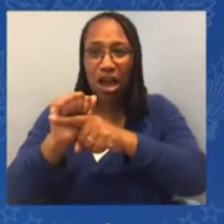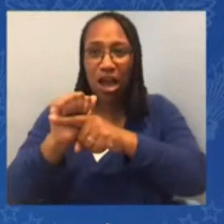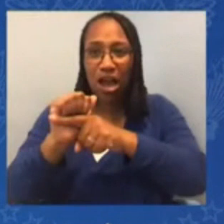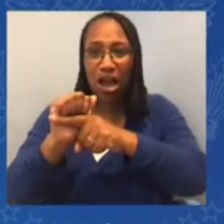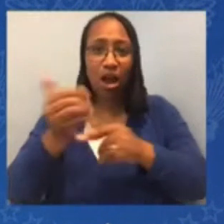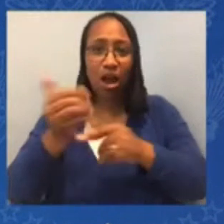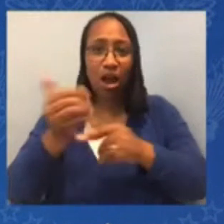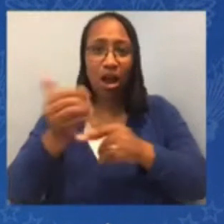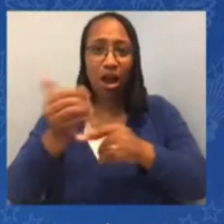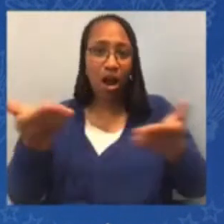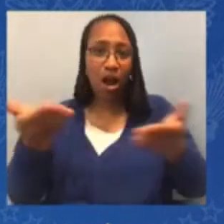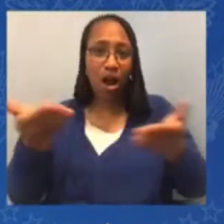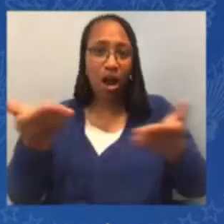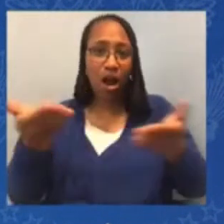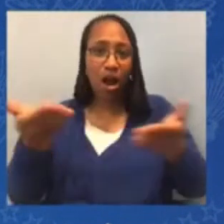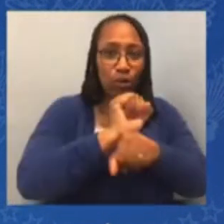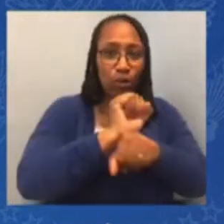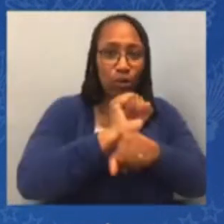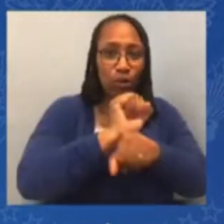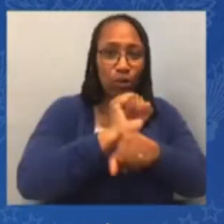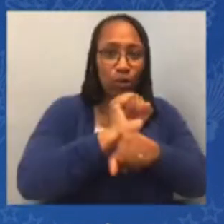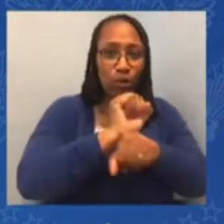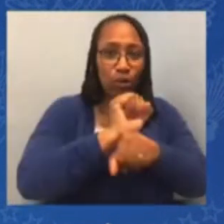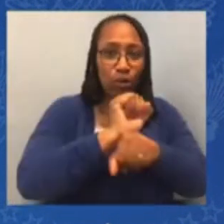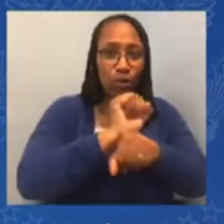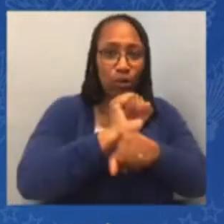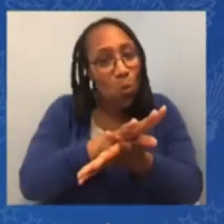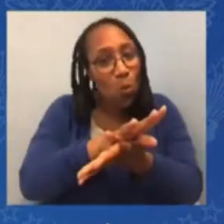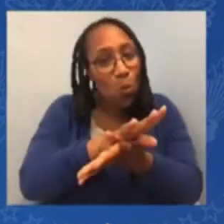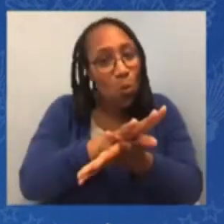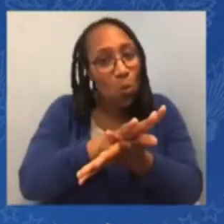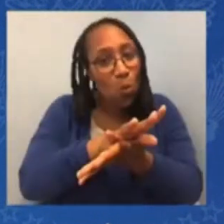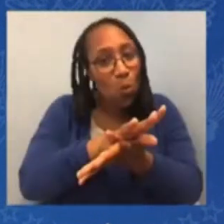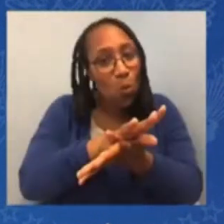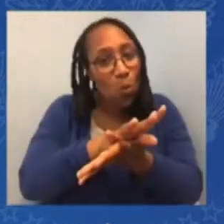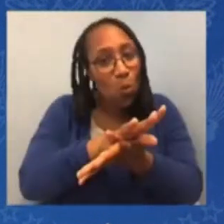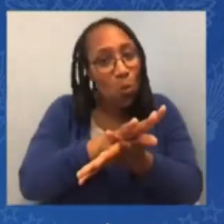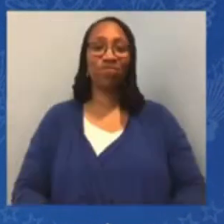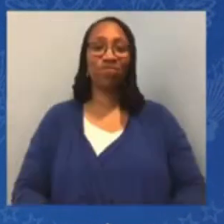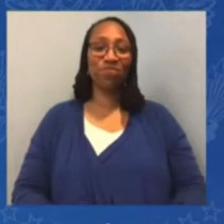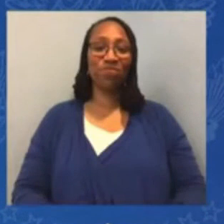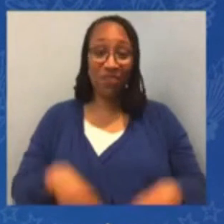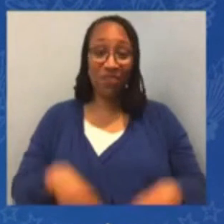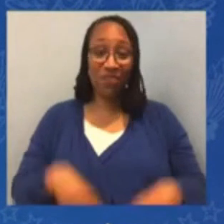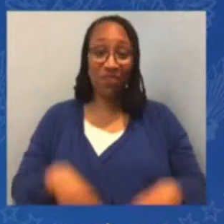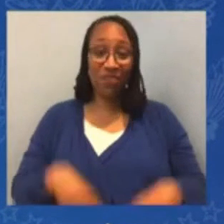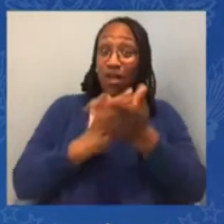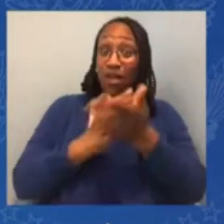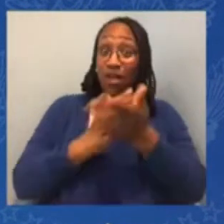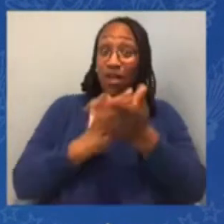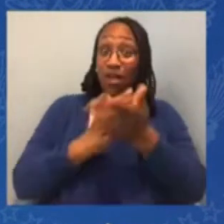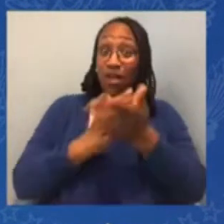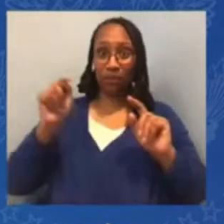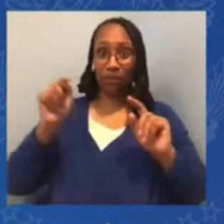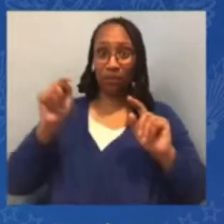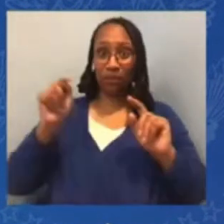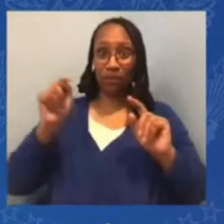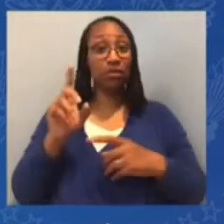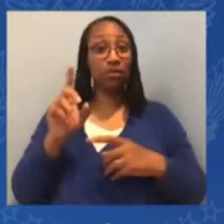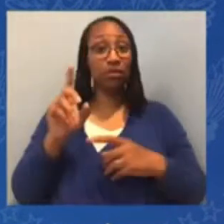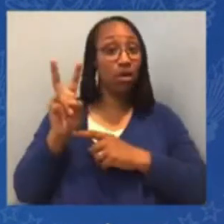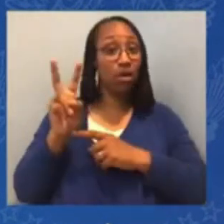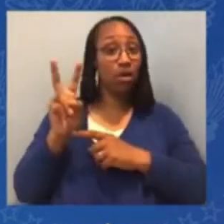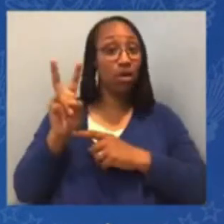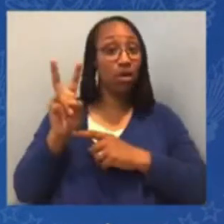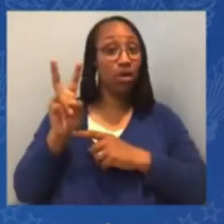guns. I'm the guy that wrote the Violence Against Women Act. I proposed a long time ago. I didn't say for